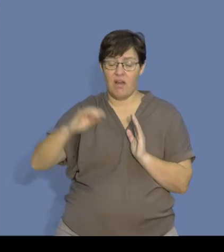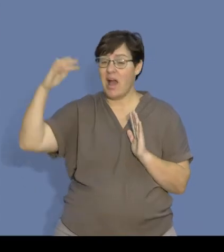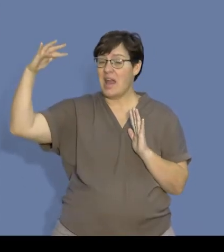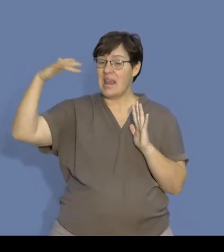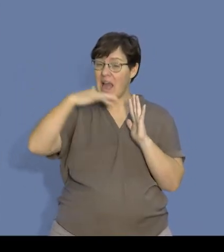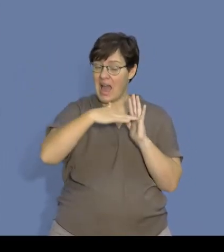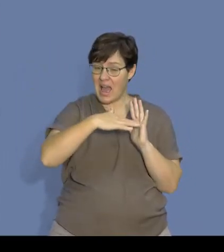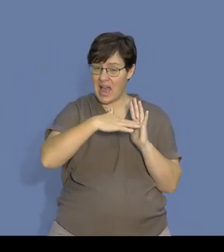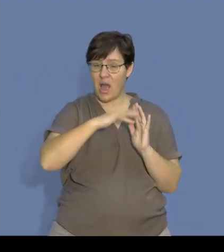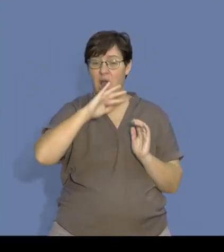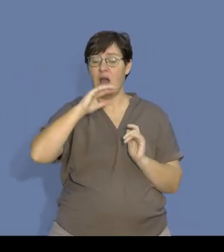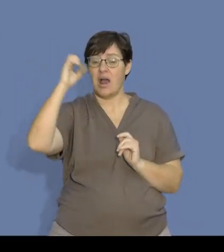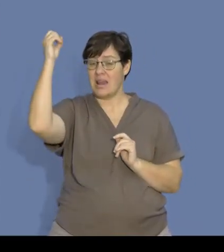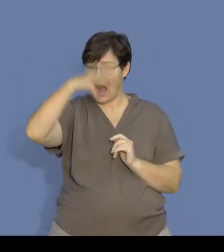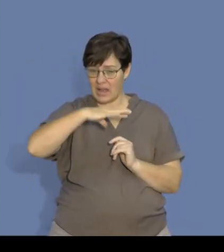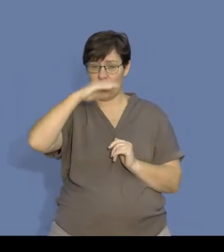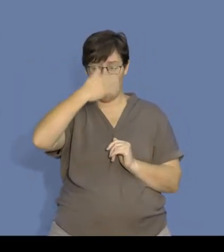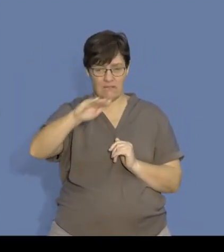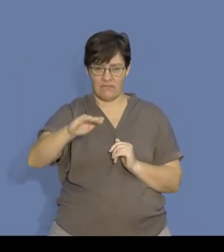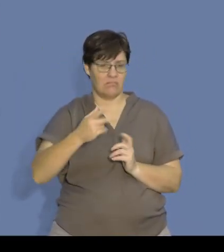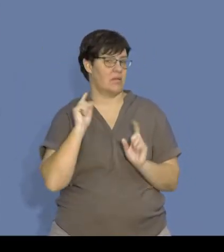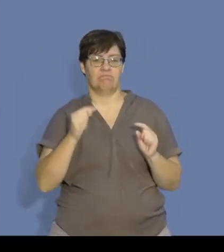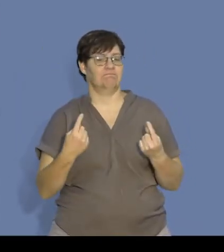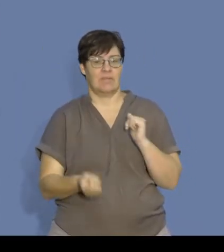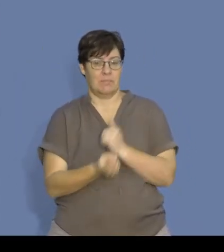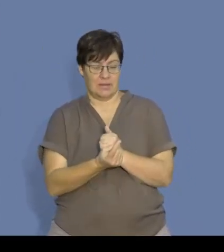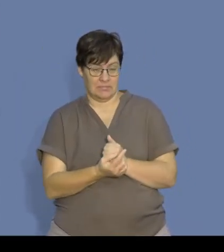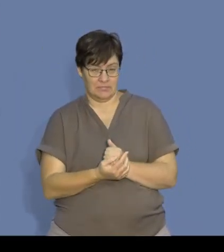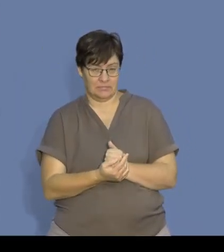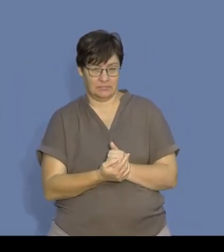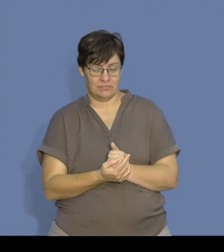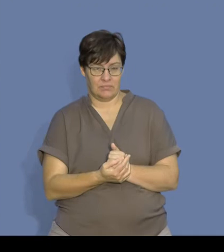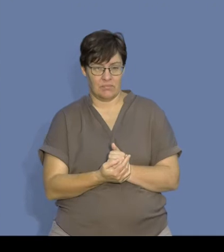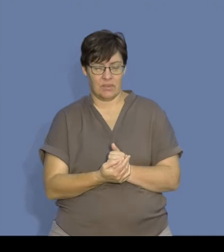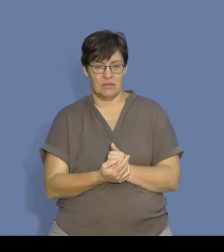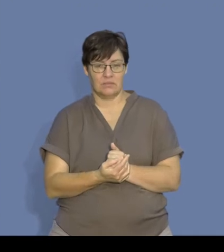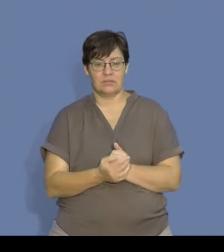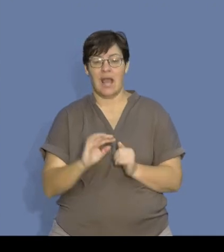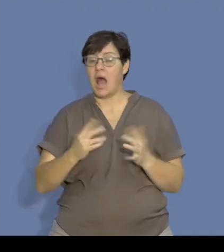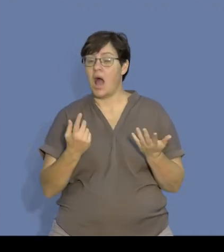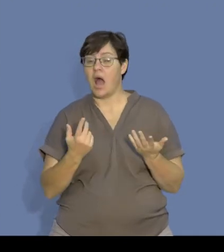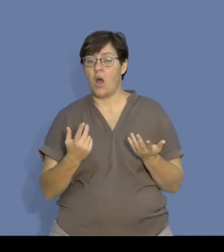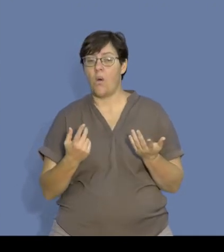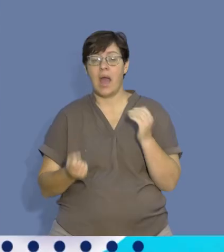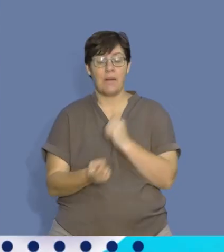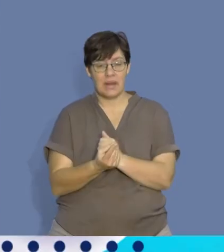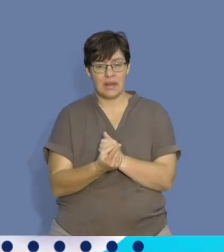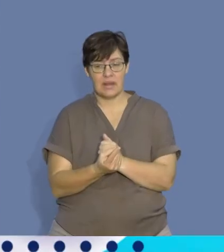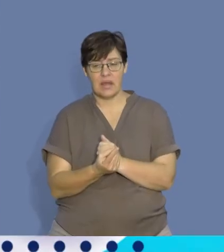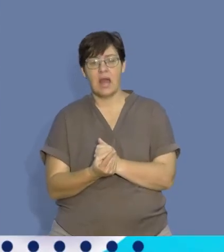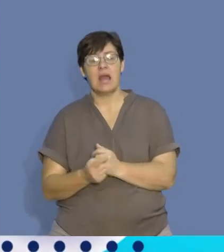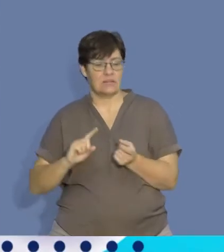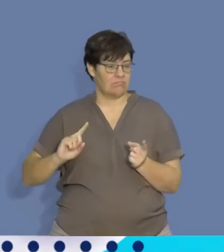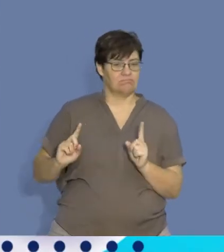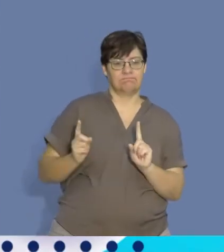wave, this would not happen. The only way that can happen is this is a collision,